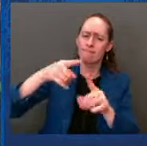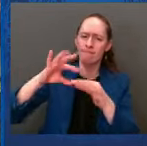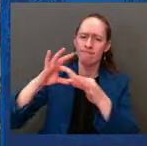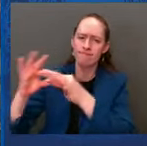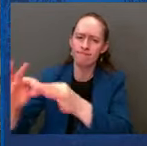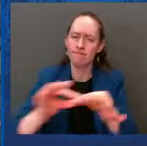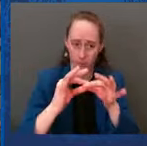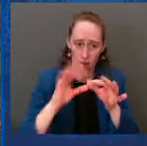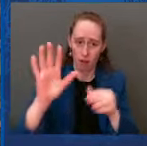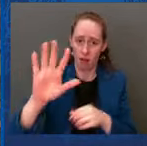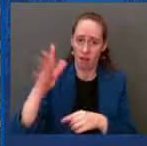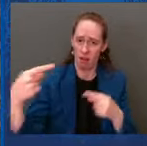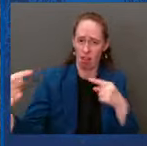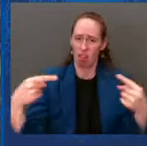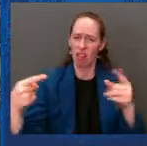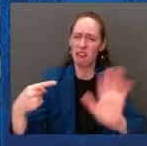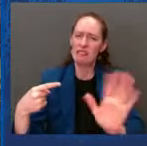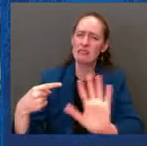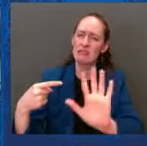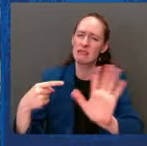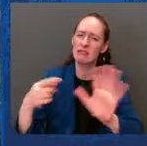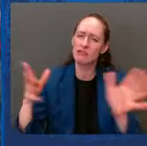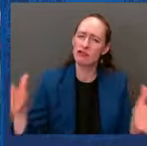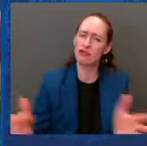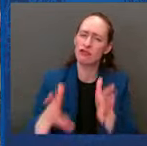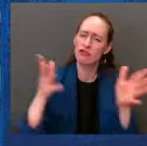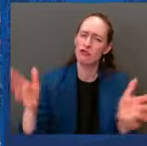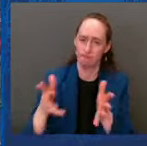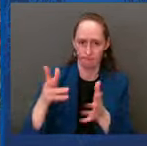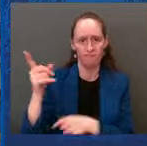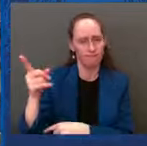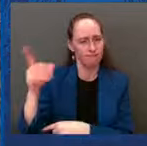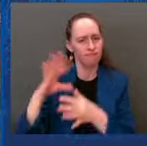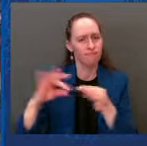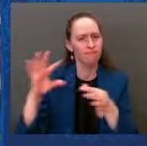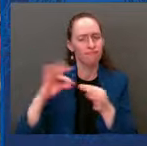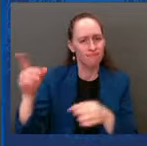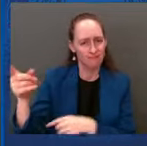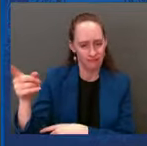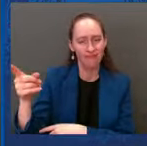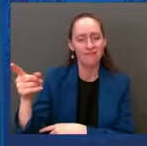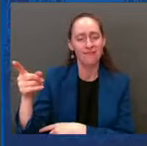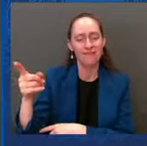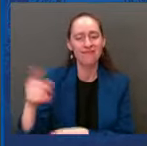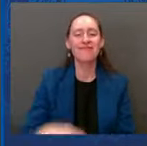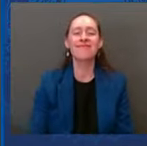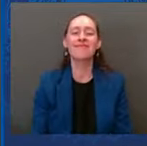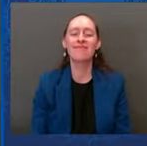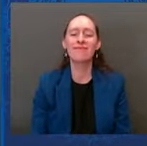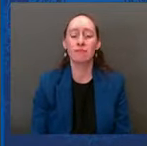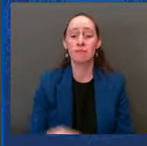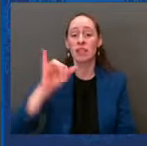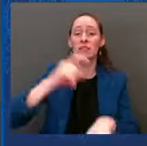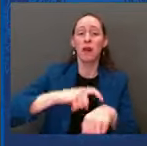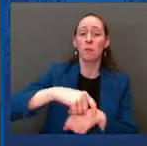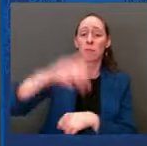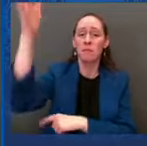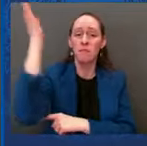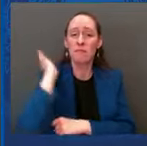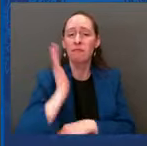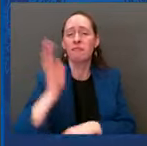10 million strong movement which broke the communism with the support of the Pope and the United States of the free